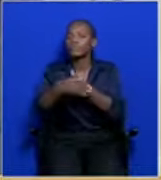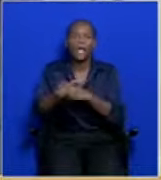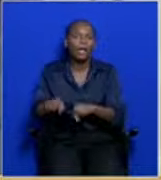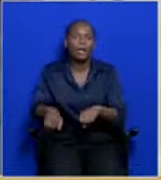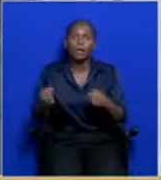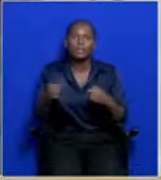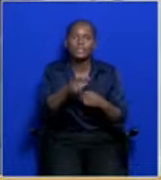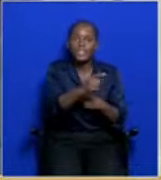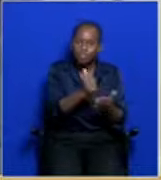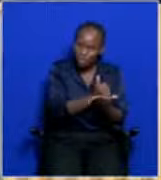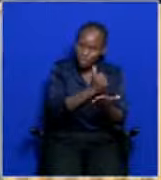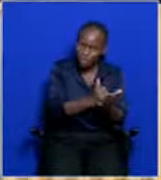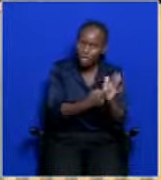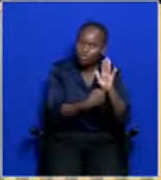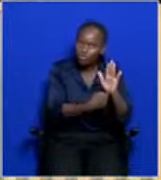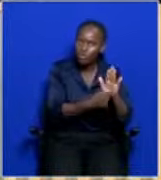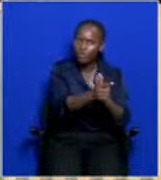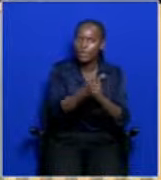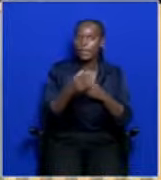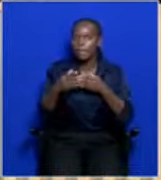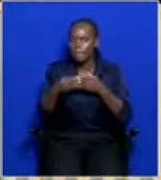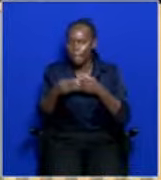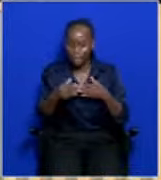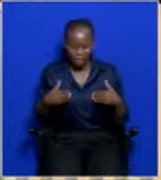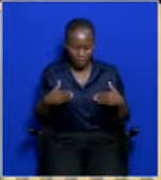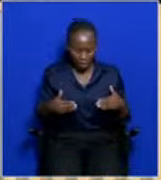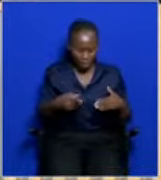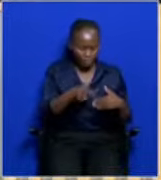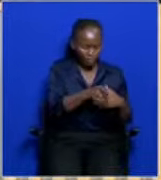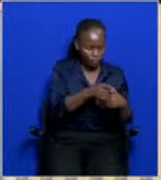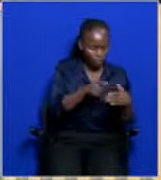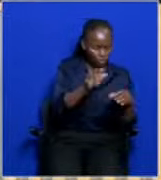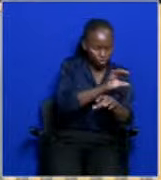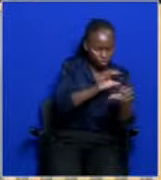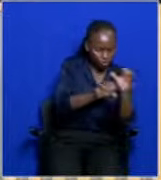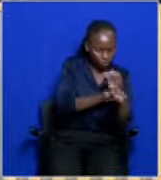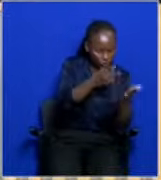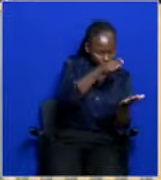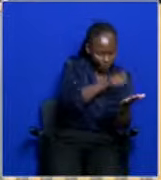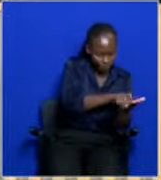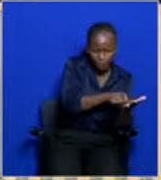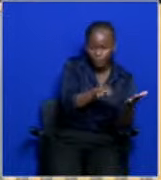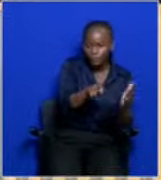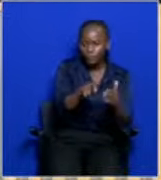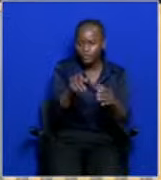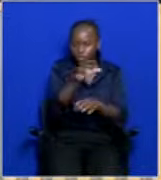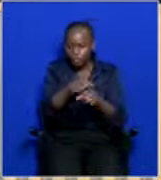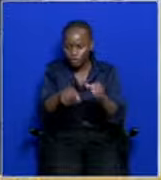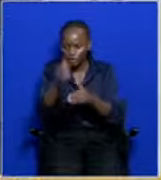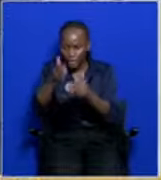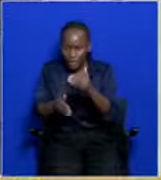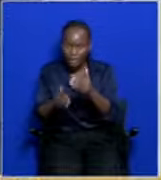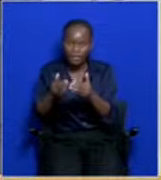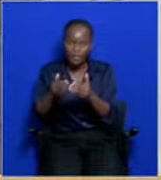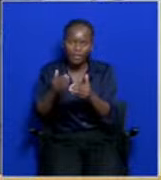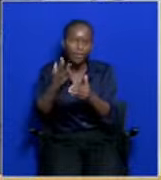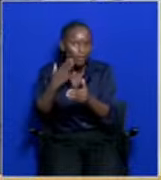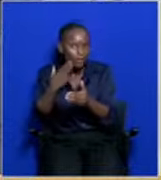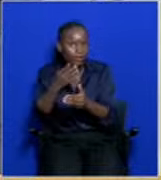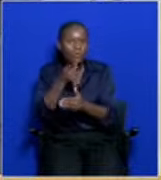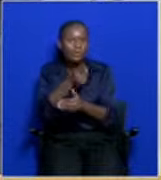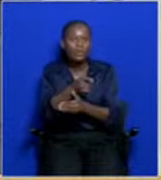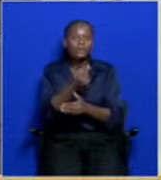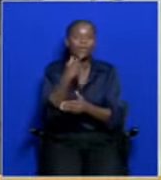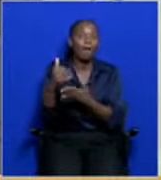come after 3 years, that no man, you committed a crime somewhere in Nelspruit, we want to check that you were on duty on that